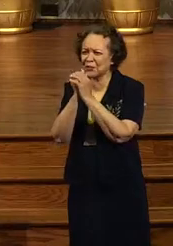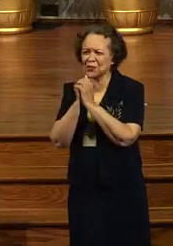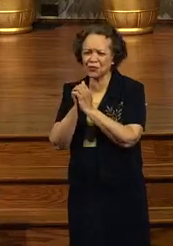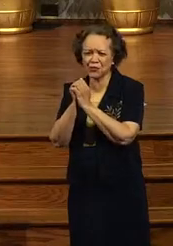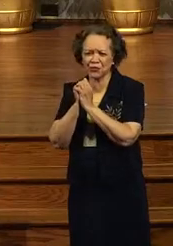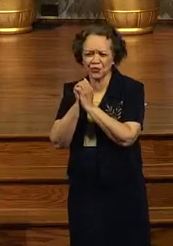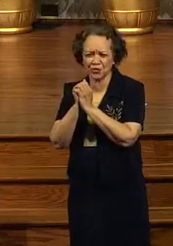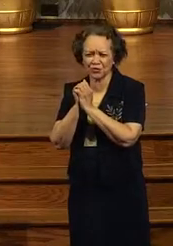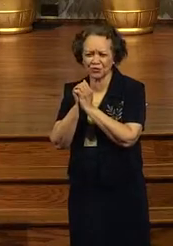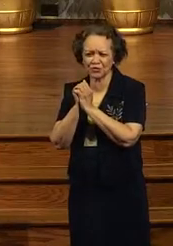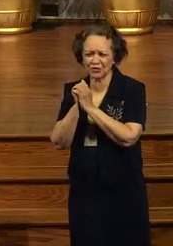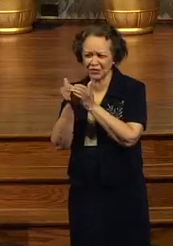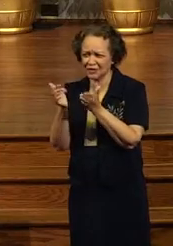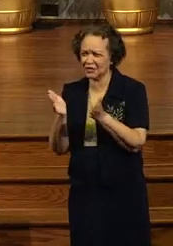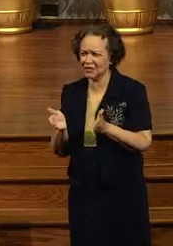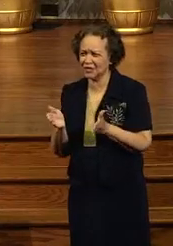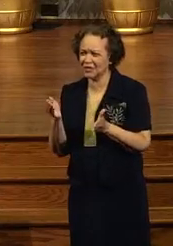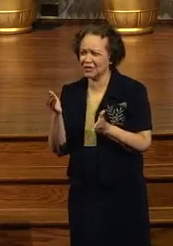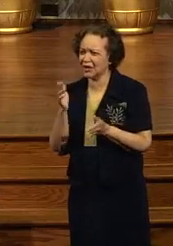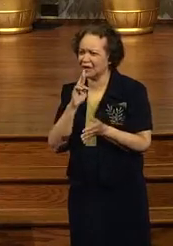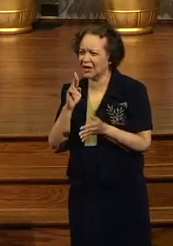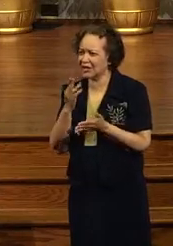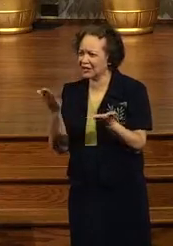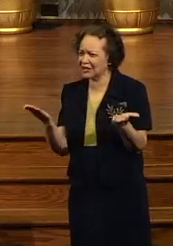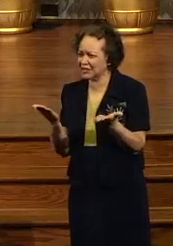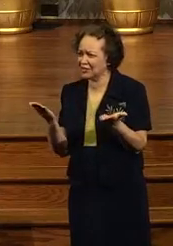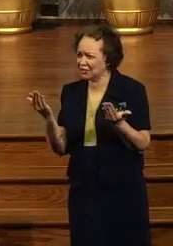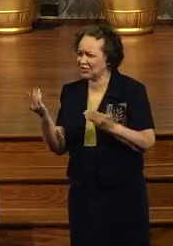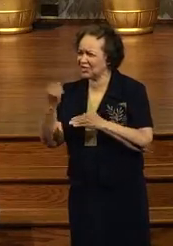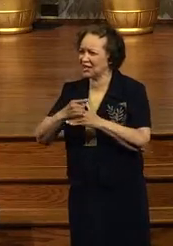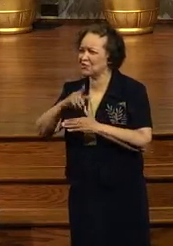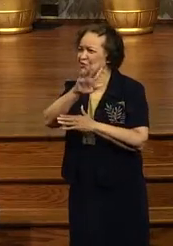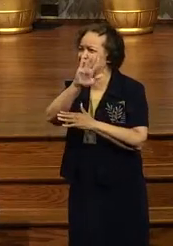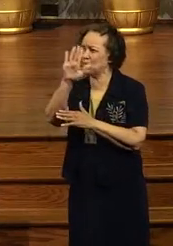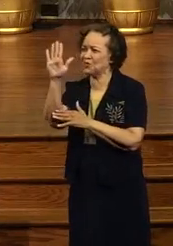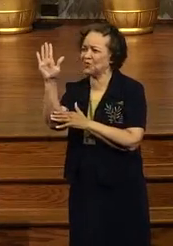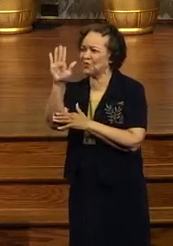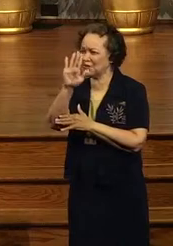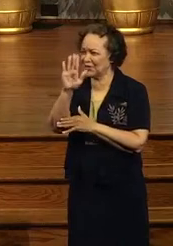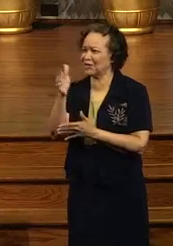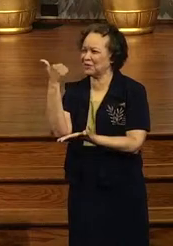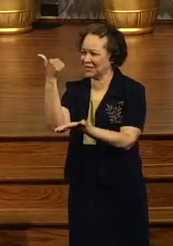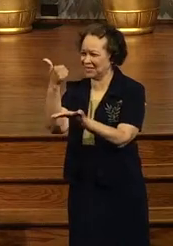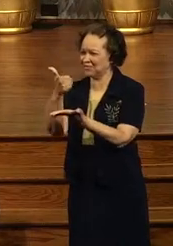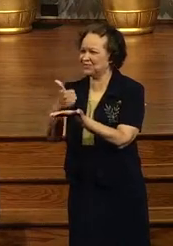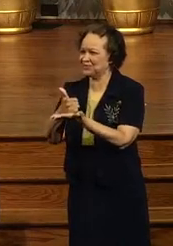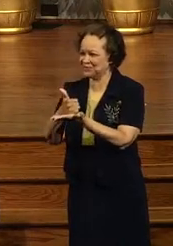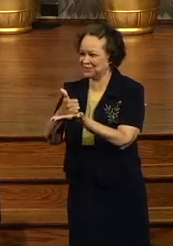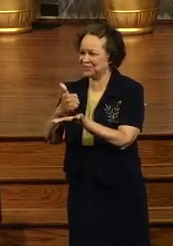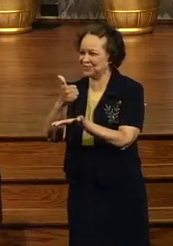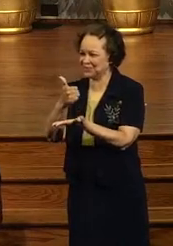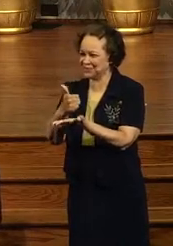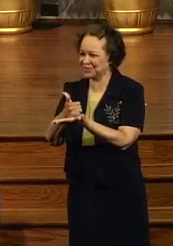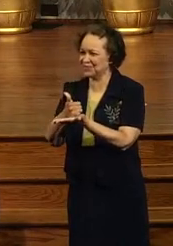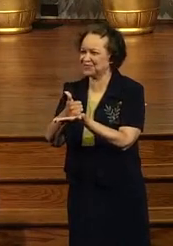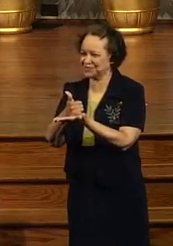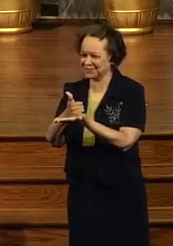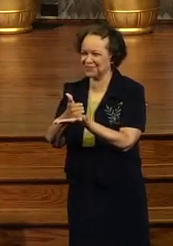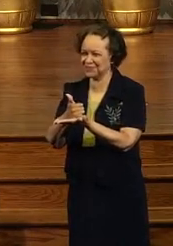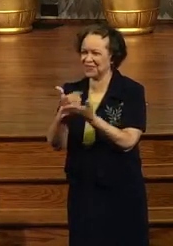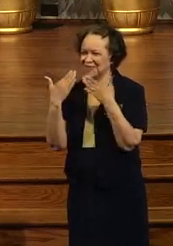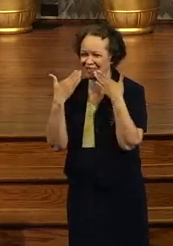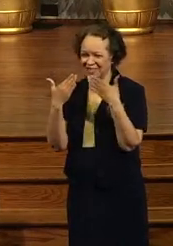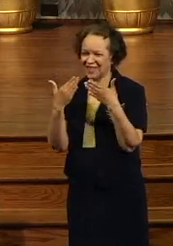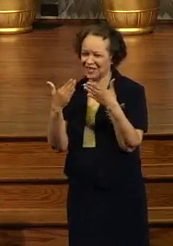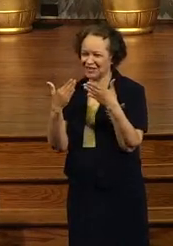here today? First time worshipers, please. Anybody worshiping first time, raise your hand. Amen. Amen. Amen. Blessings. Thank you. We thank